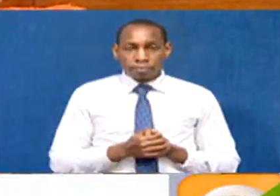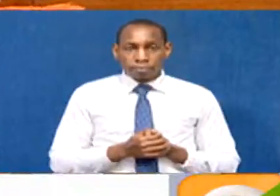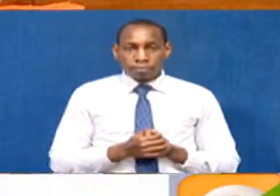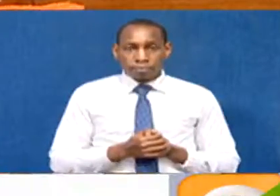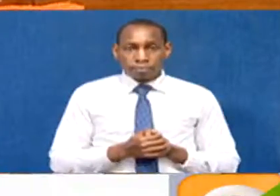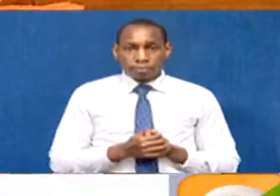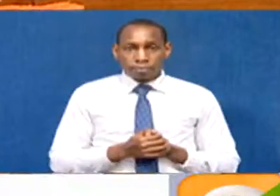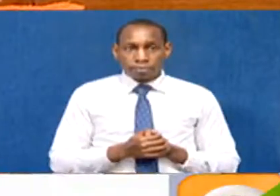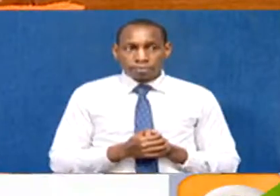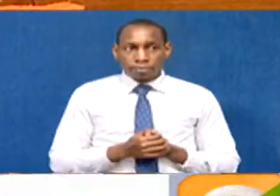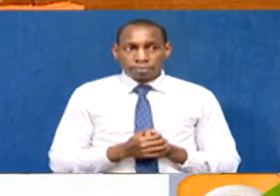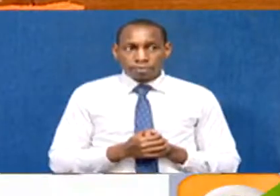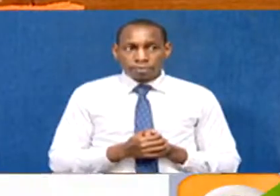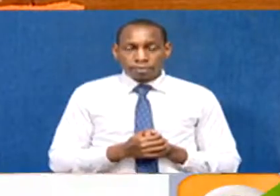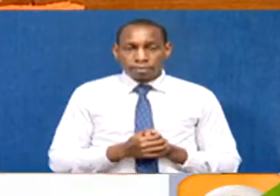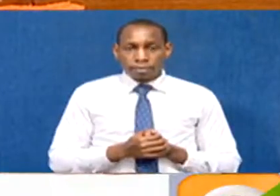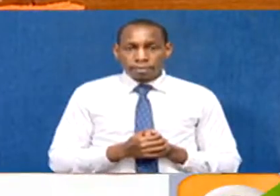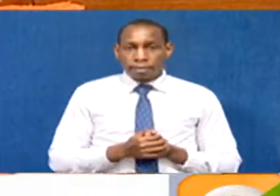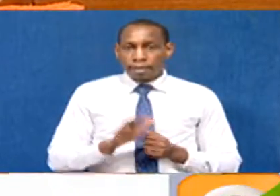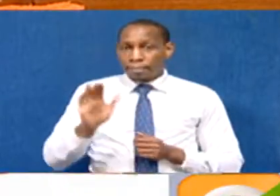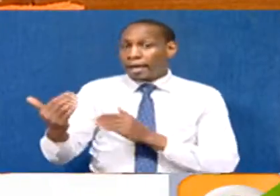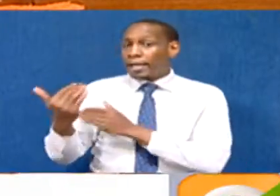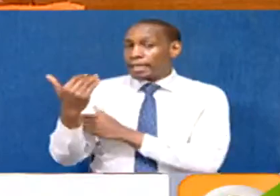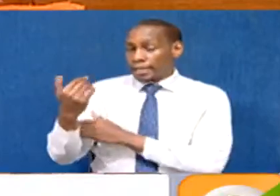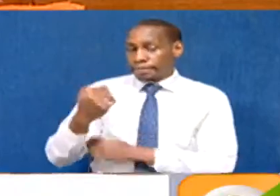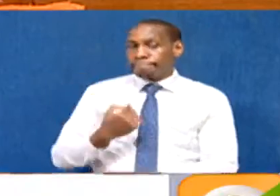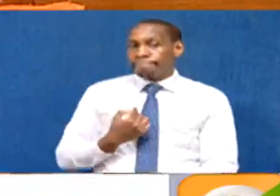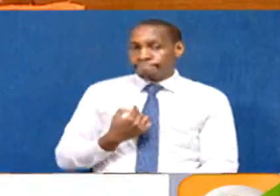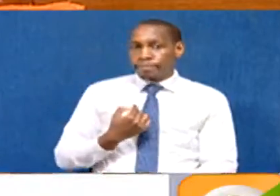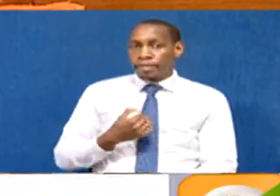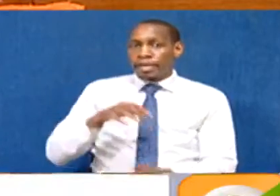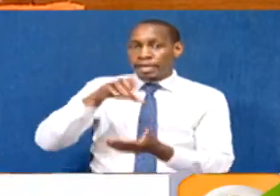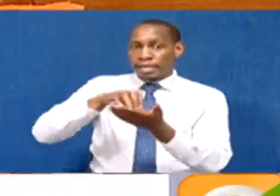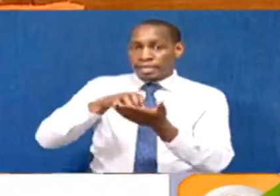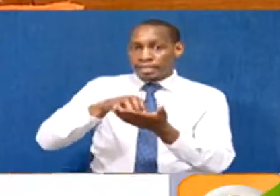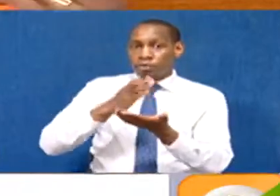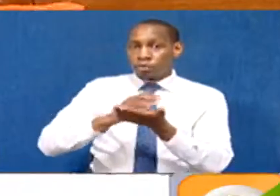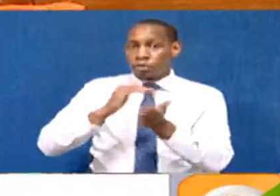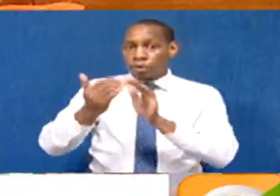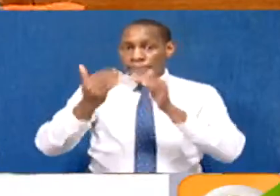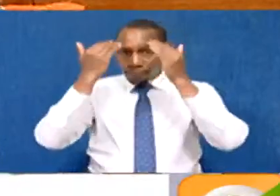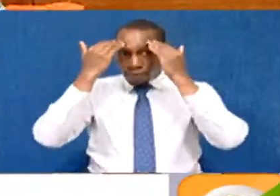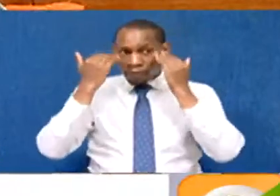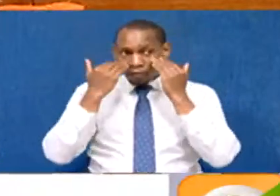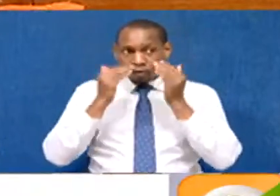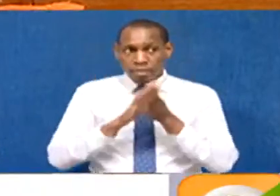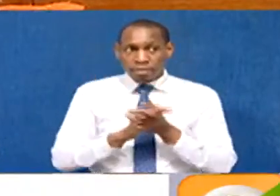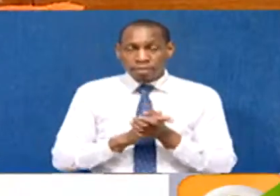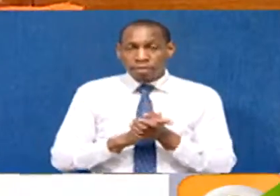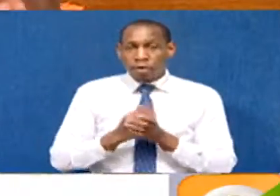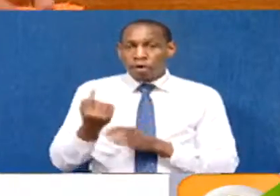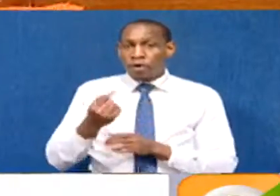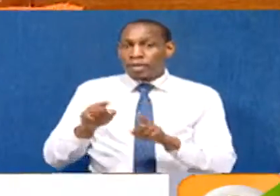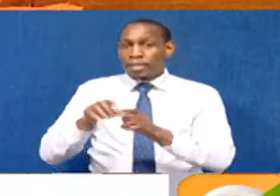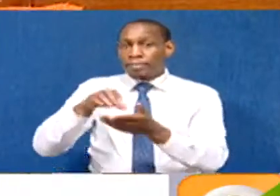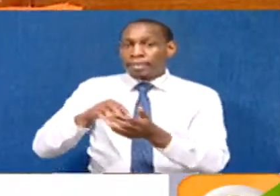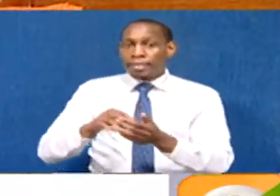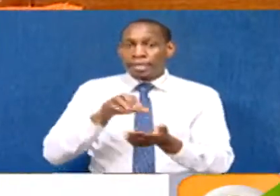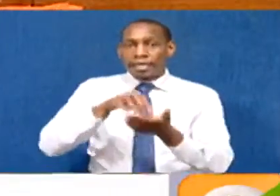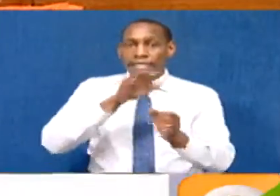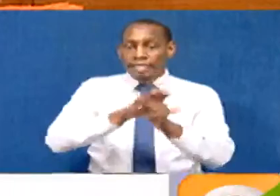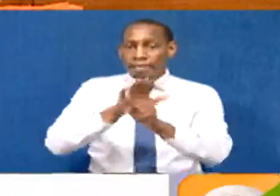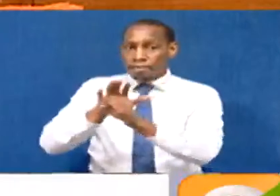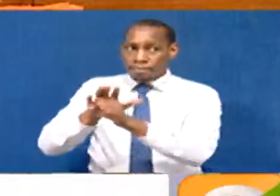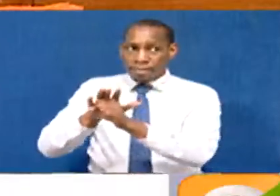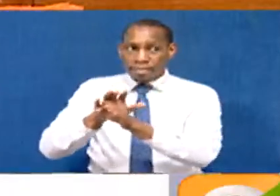question. What, you know, he asked me, those cases are still in court. Yes. Not just those cases, Jeff. Many cases that